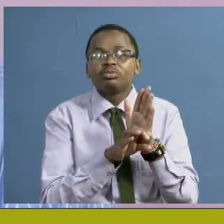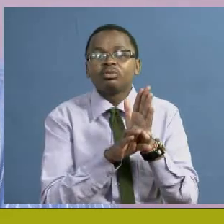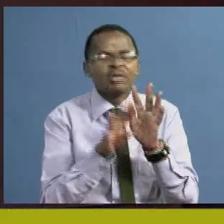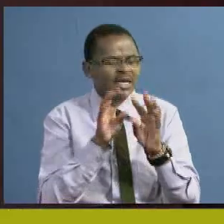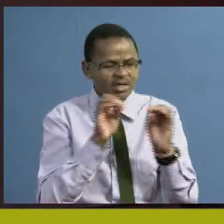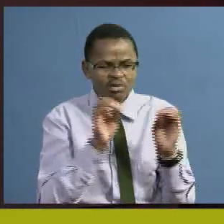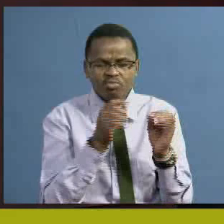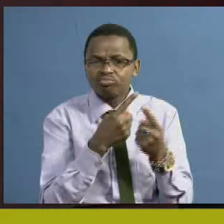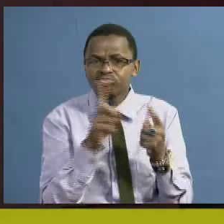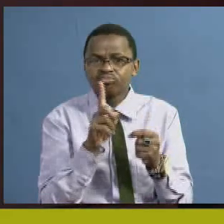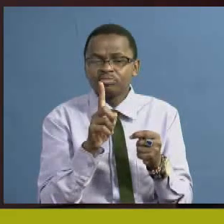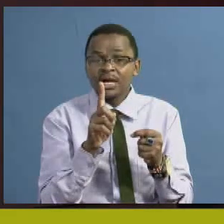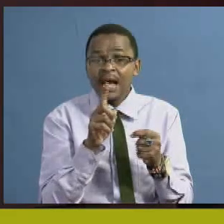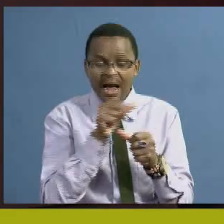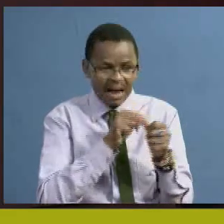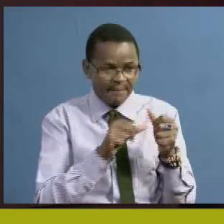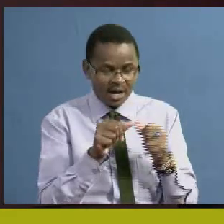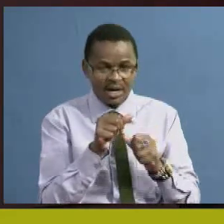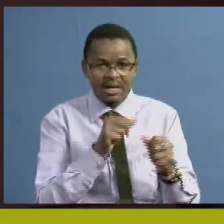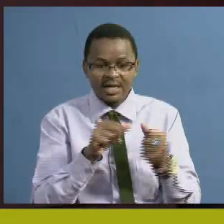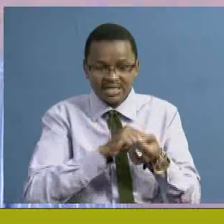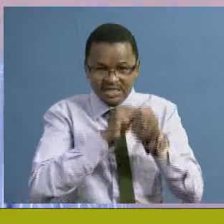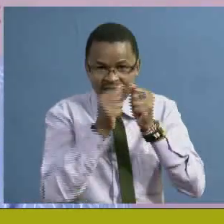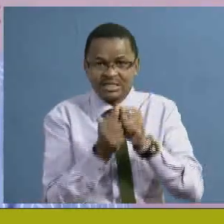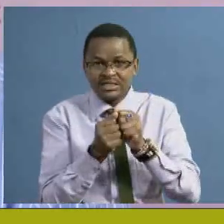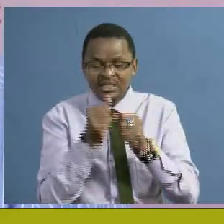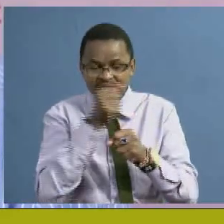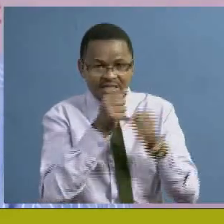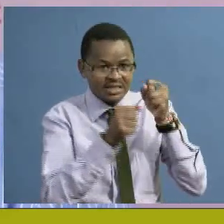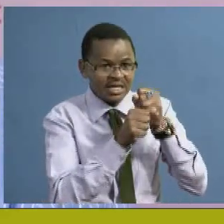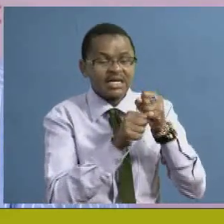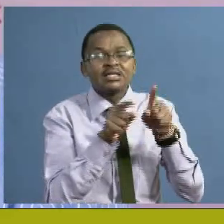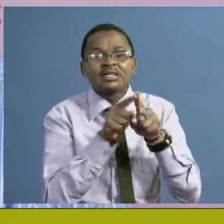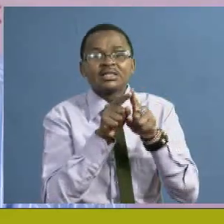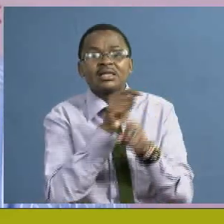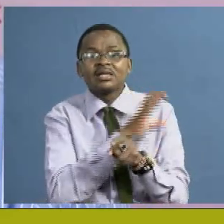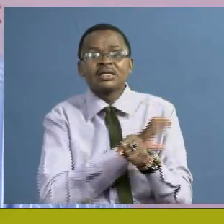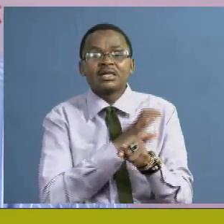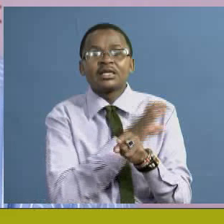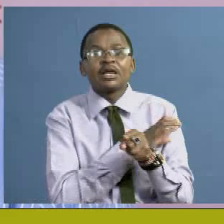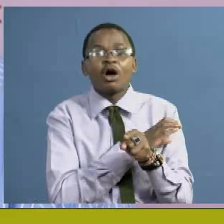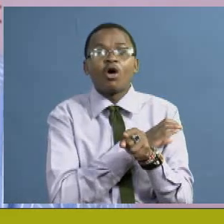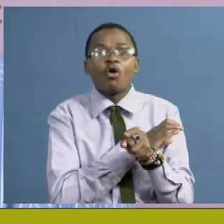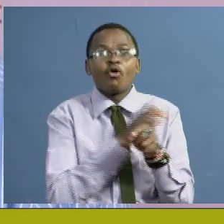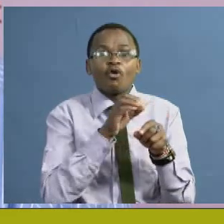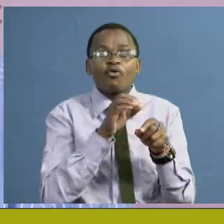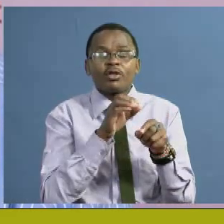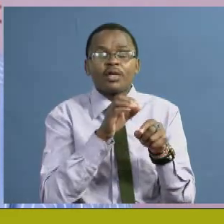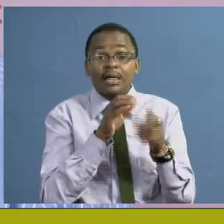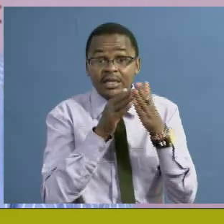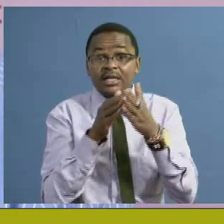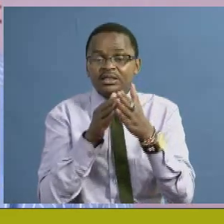There is nowhere they talked about changing the structure and character of the executive. It was